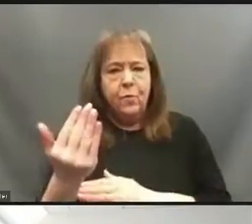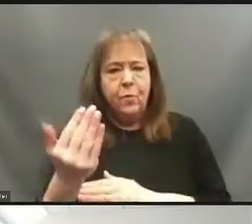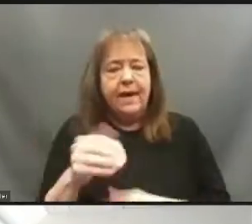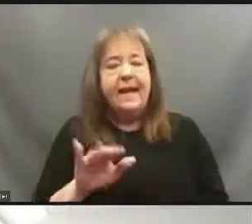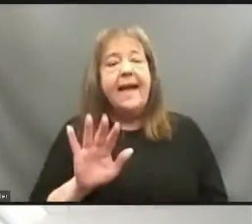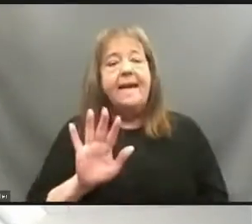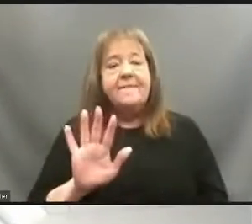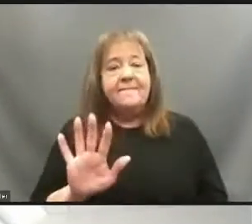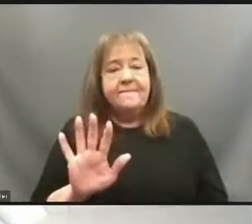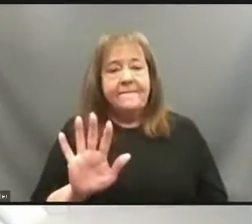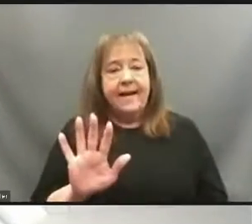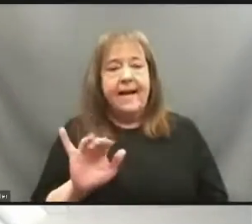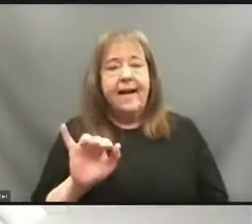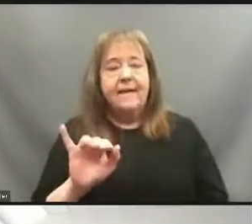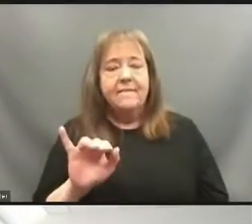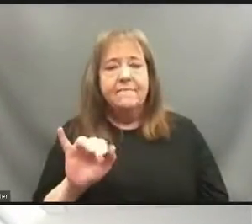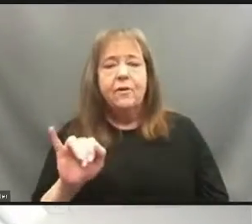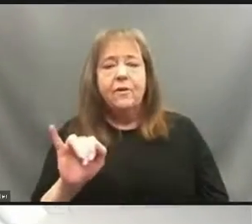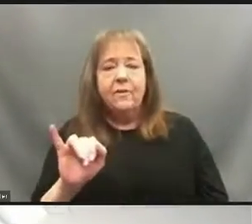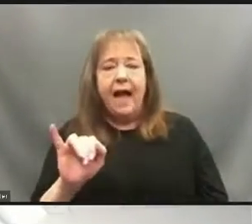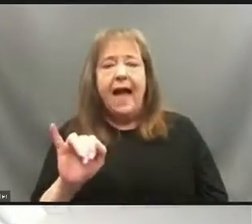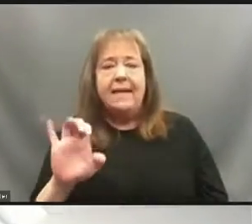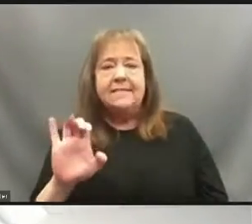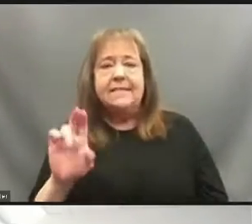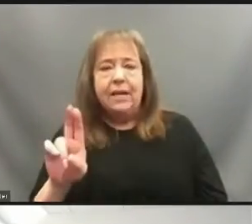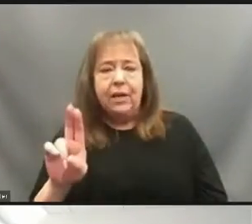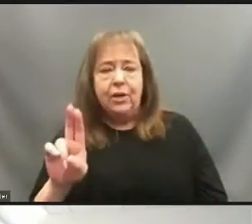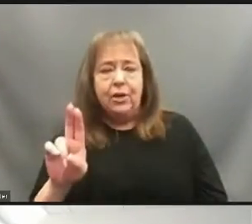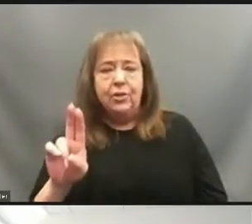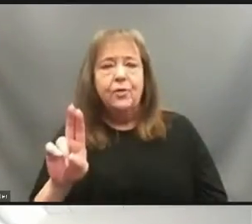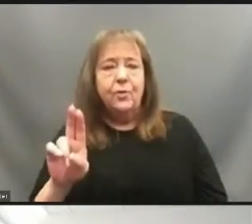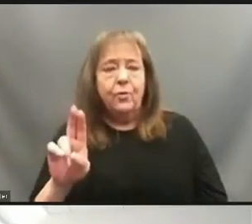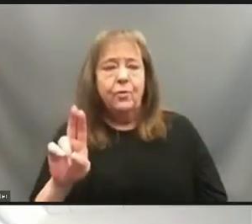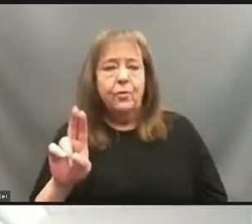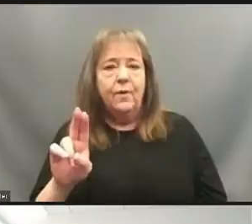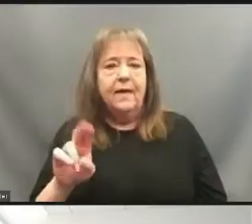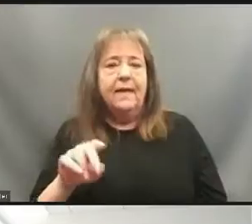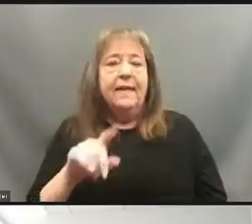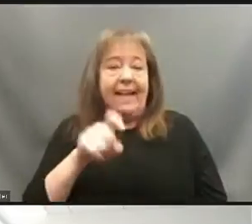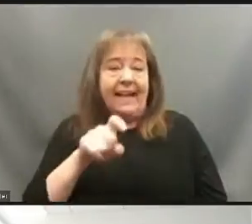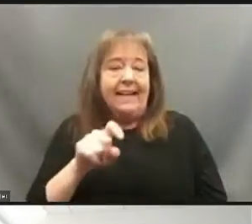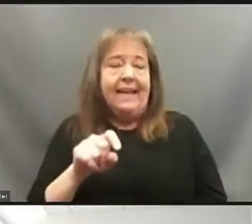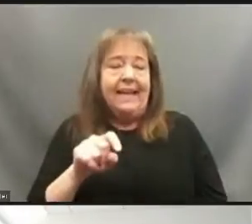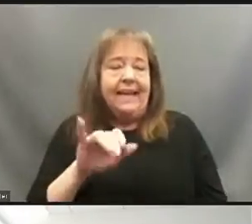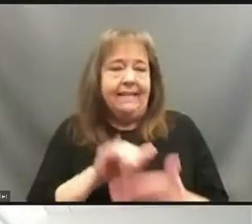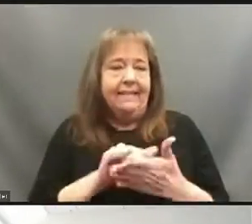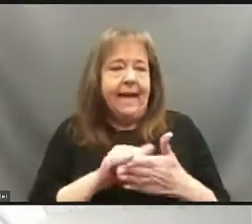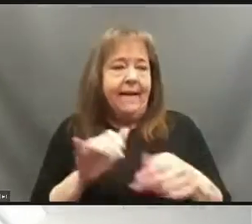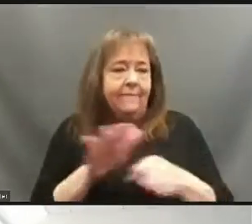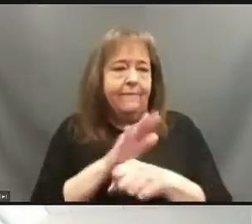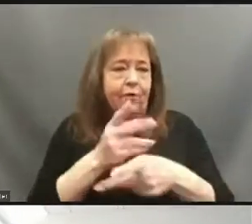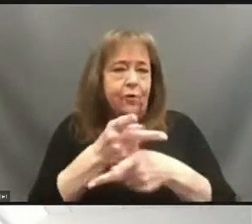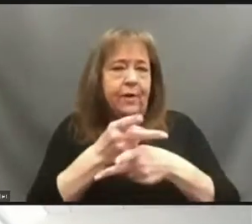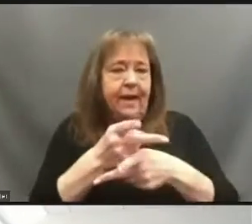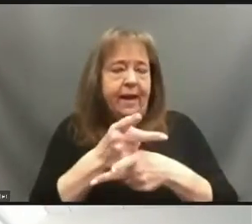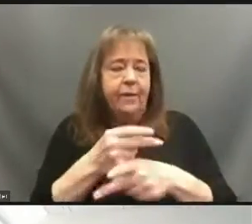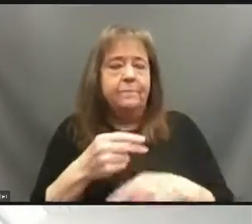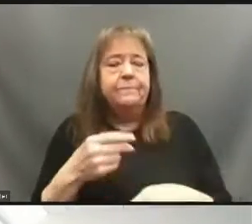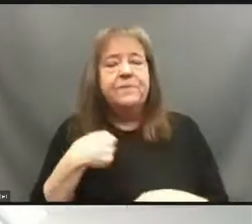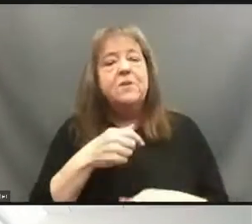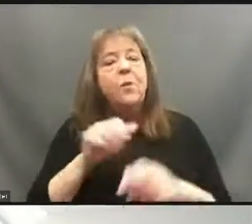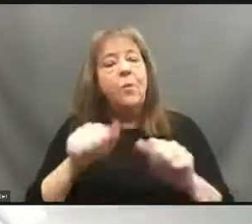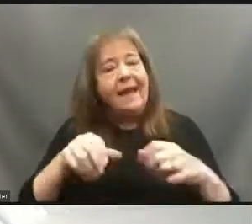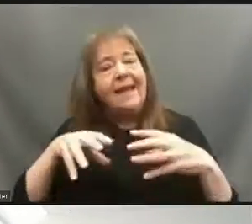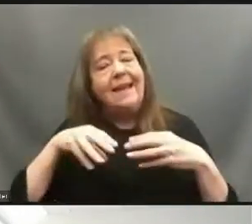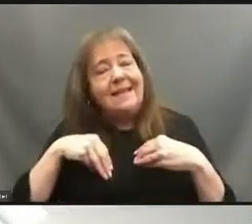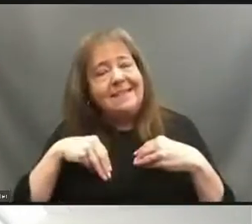of those were ICU level patients. So we had a capacity to take additional ICU patients,